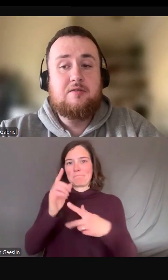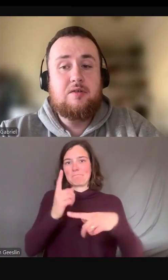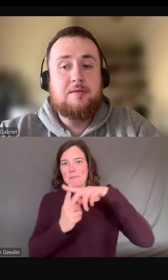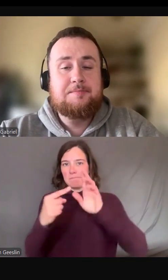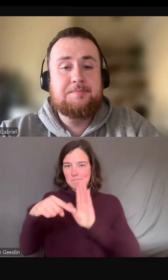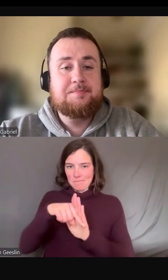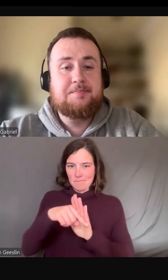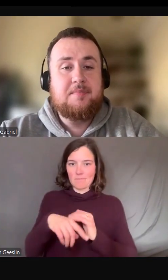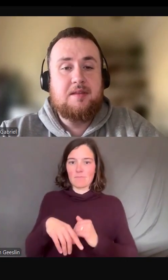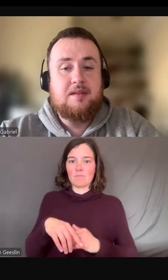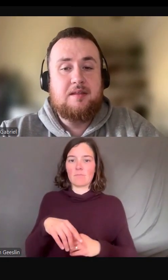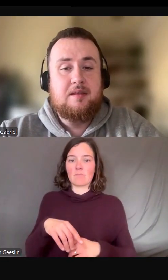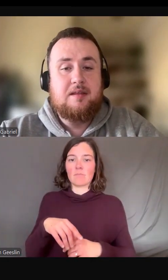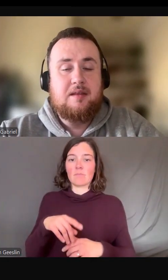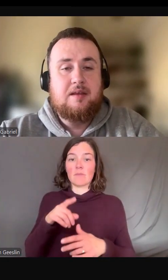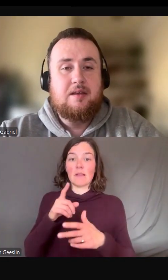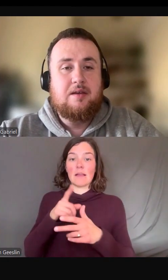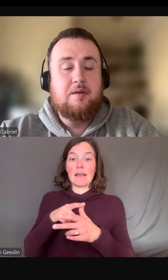dyslexia ruler,